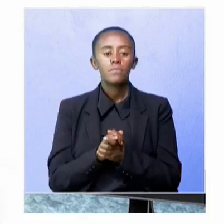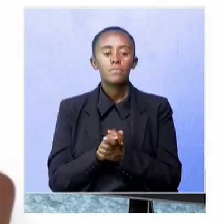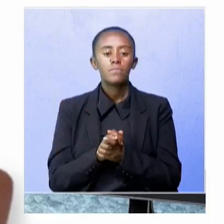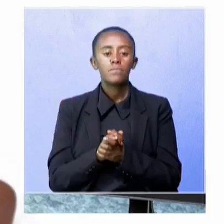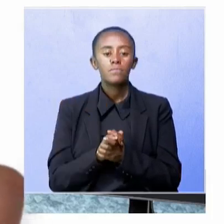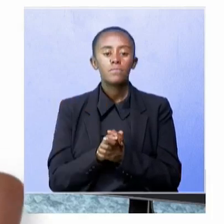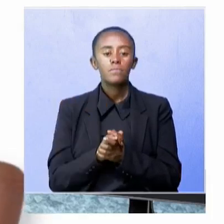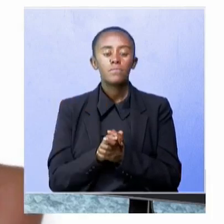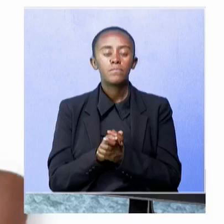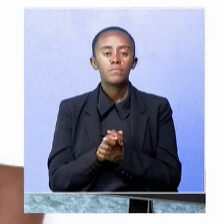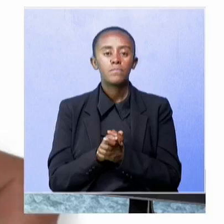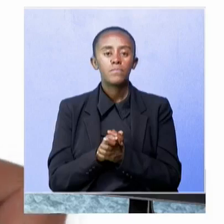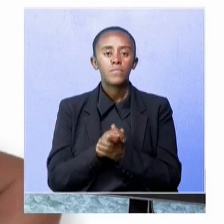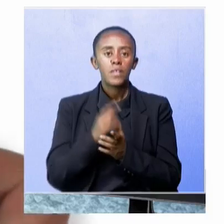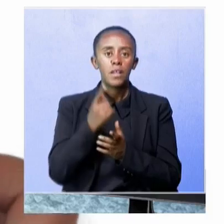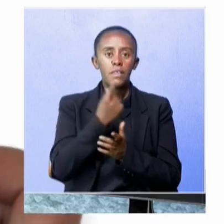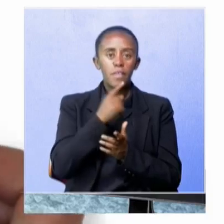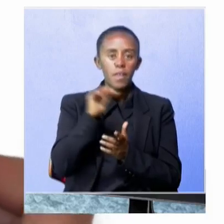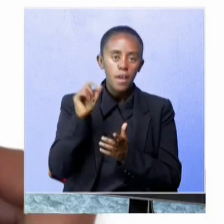the air